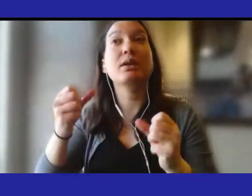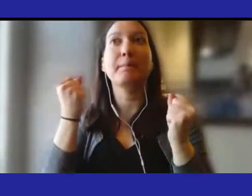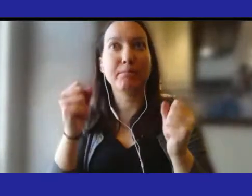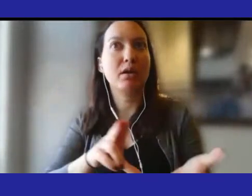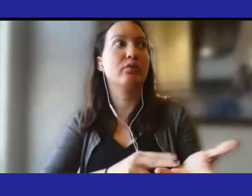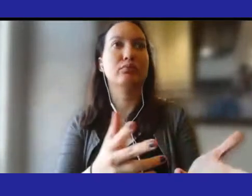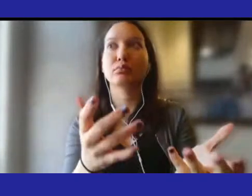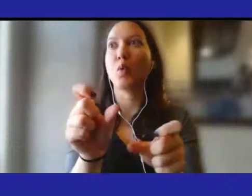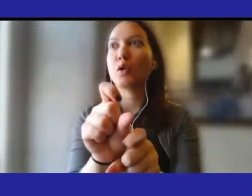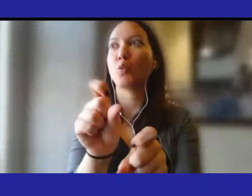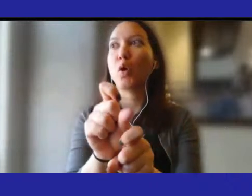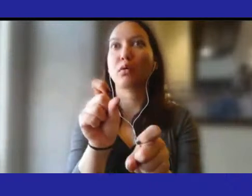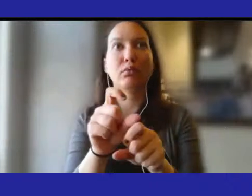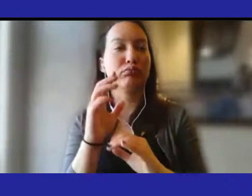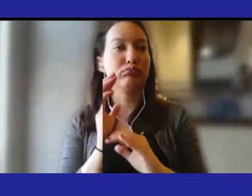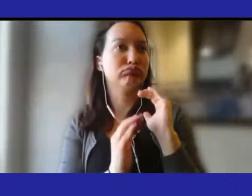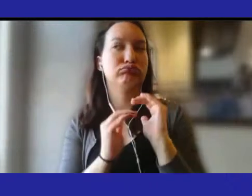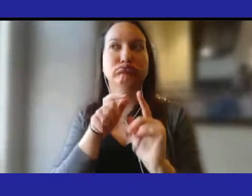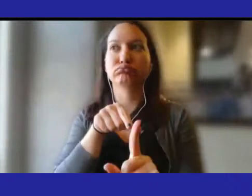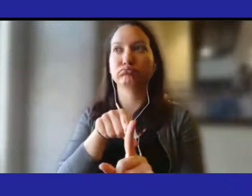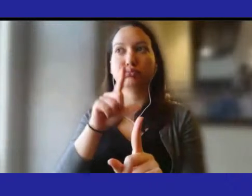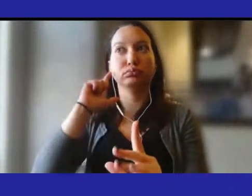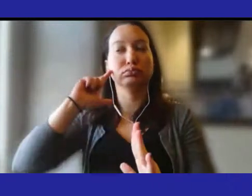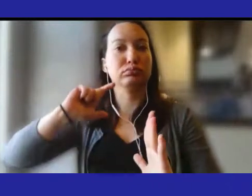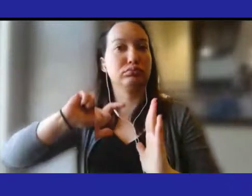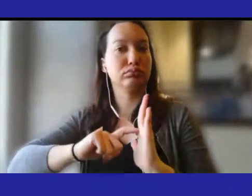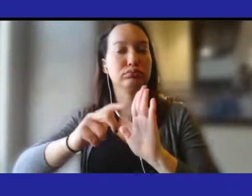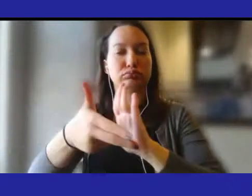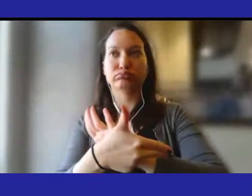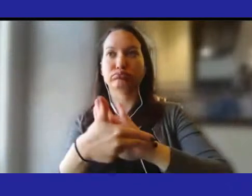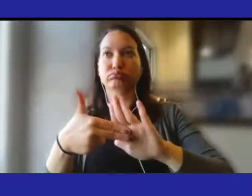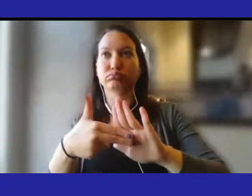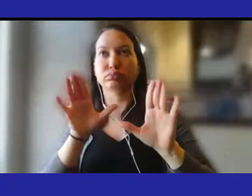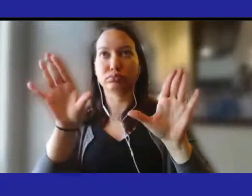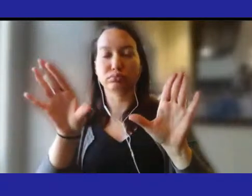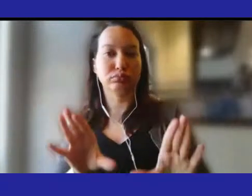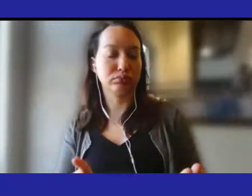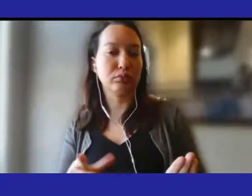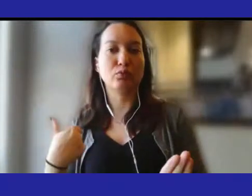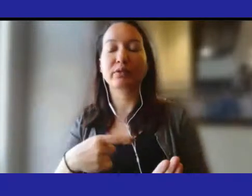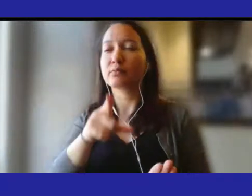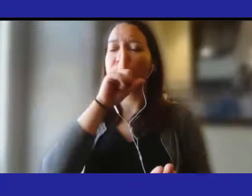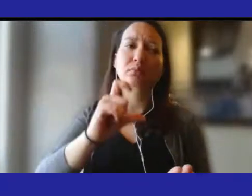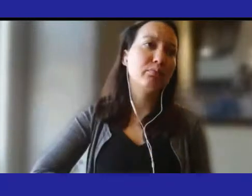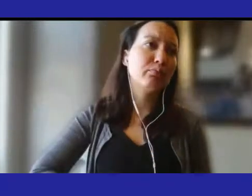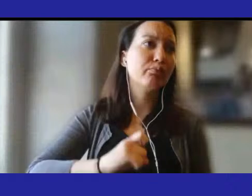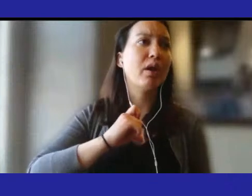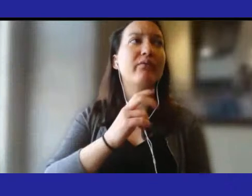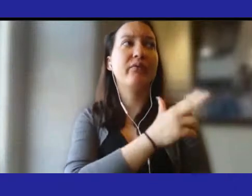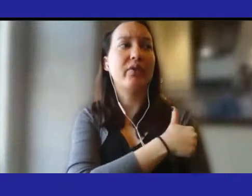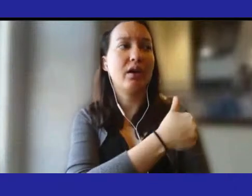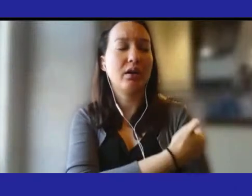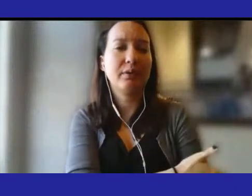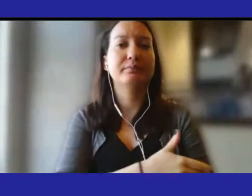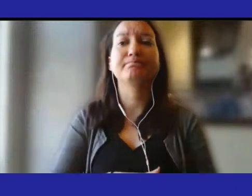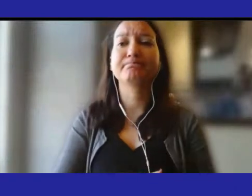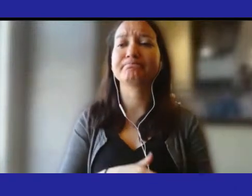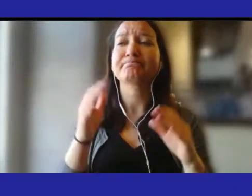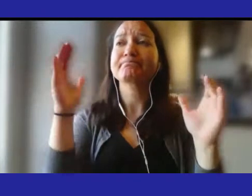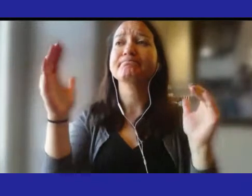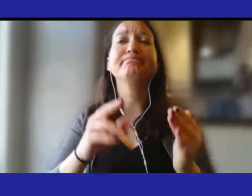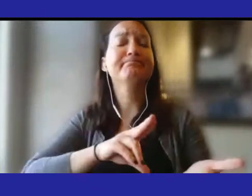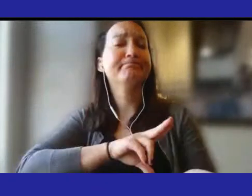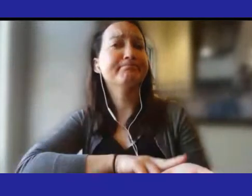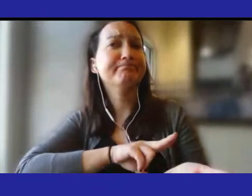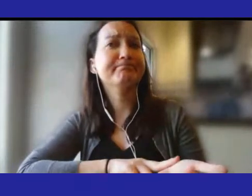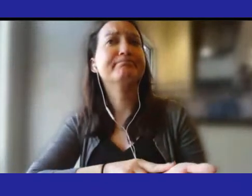work at facilities that are recognized and designated for excellence. And so we're really proud of our hospitals. Next, the Nursing Clinical Ladder,